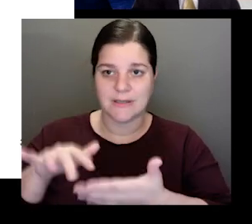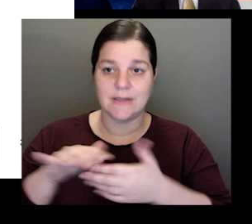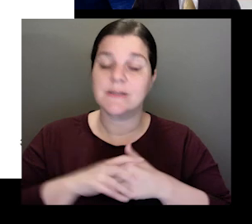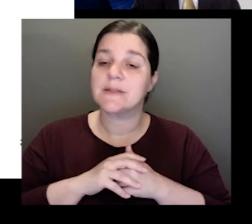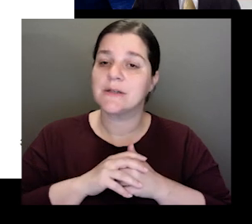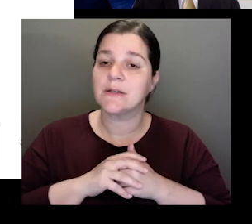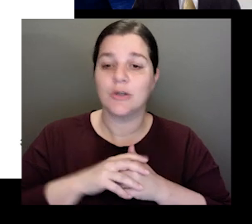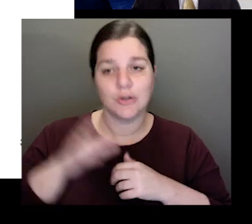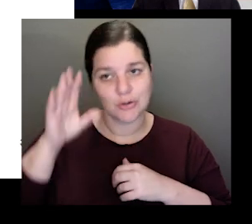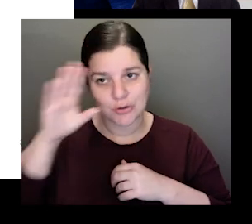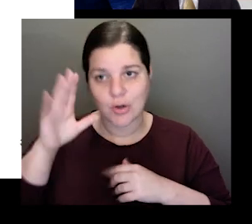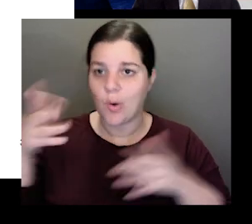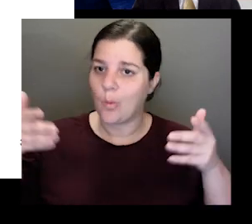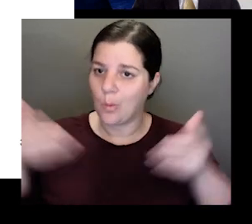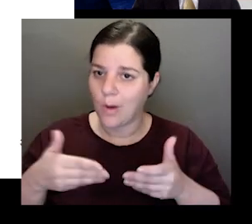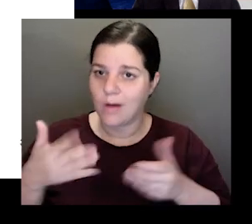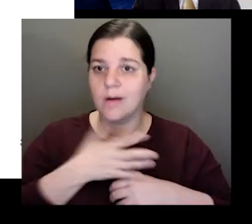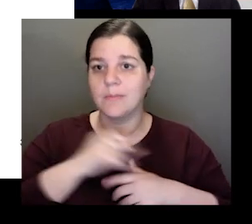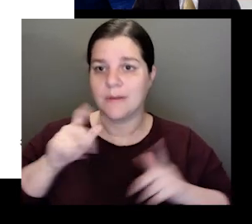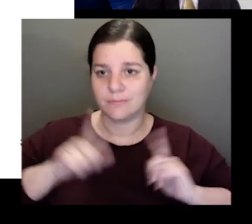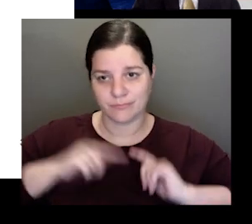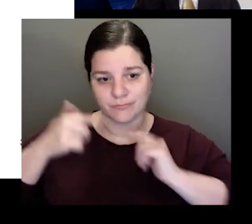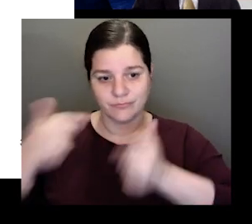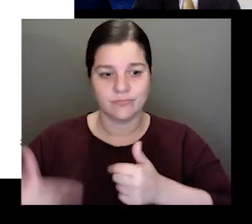Sir, welcome, and over to you.